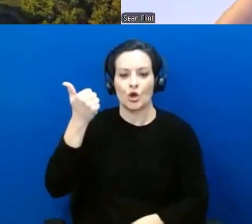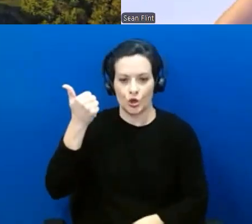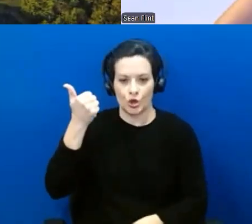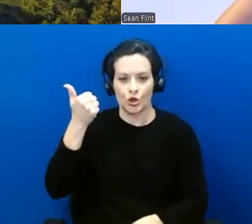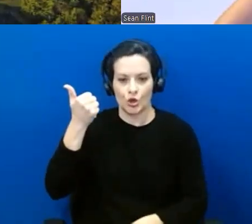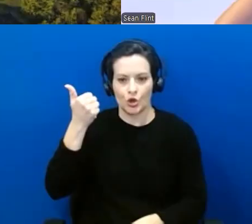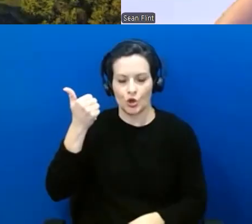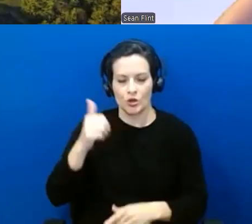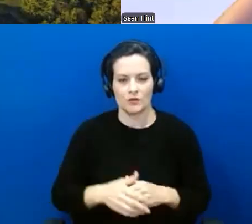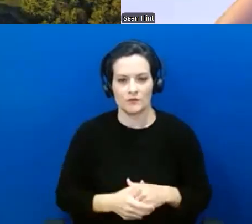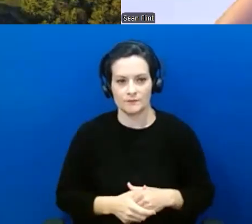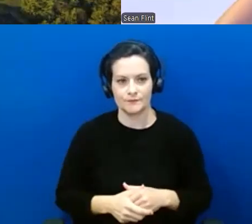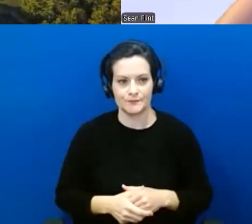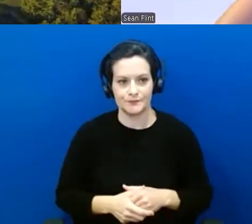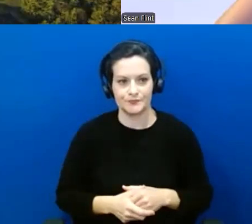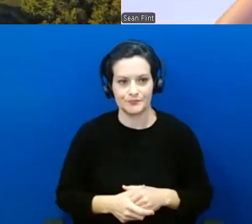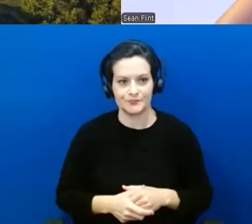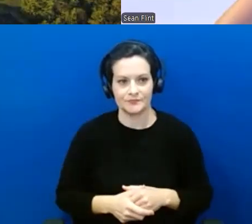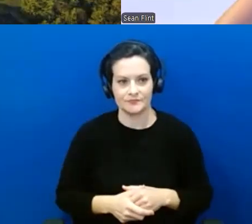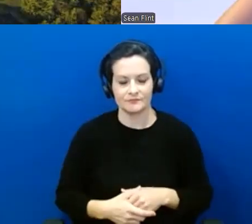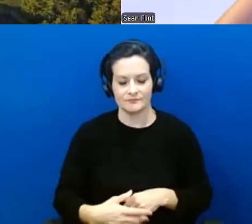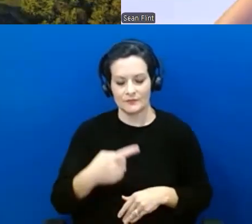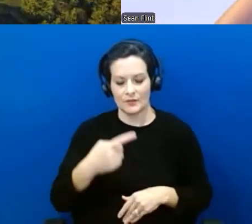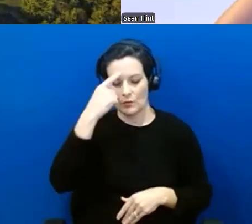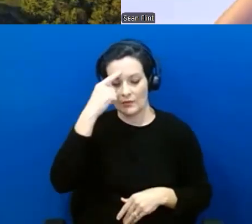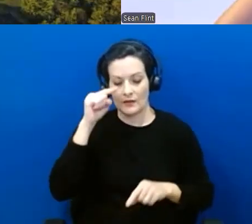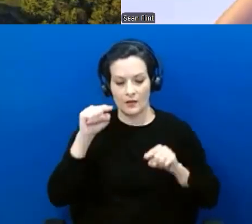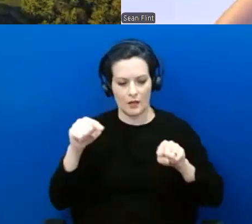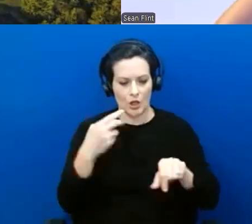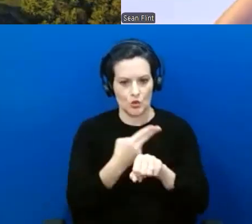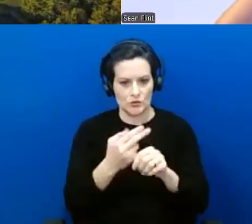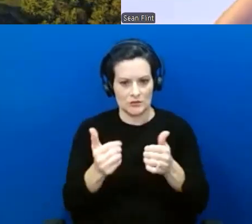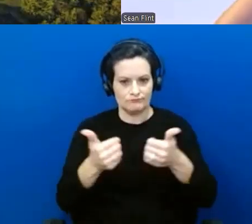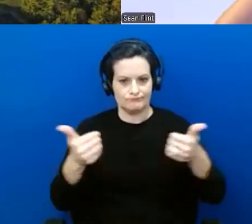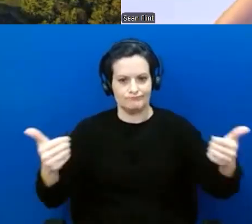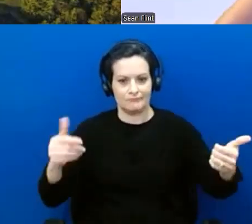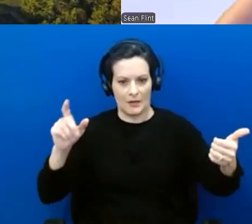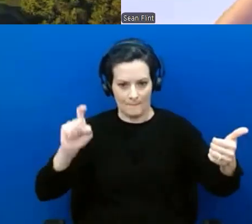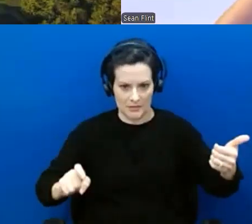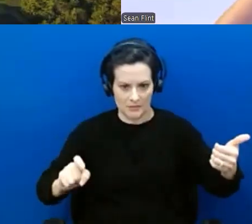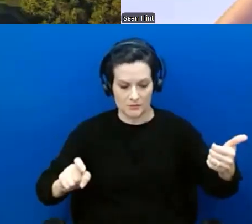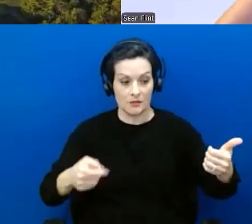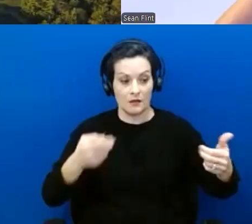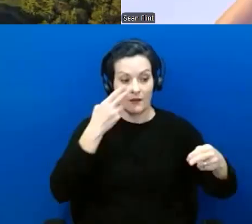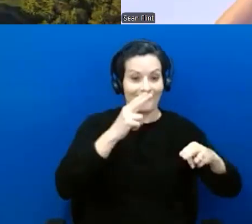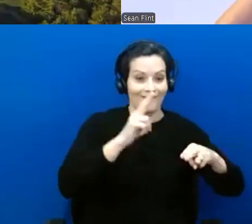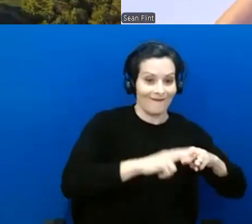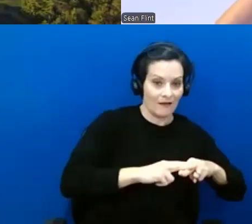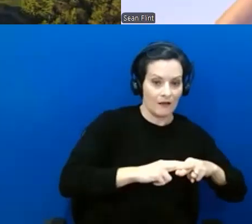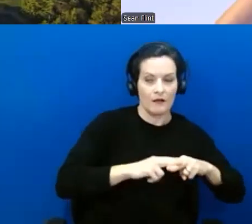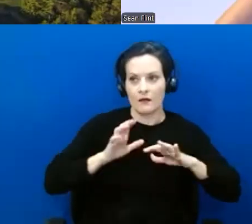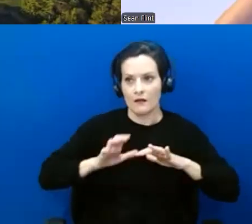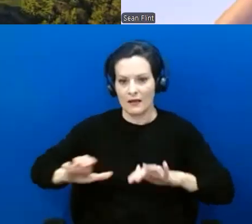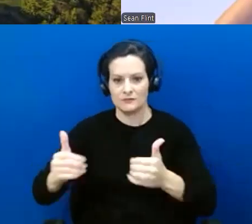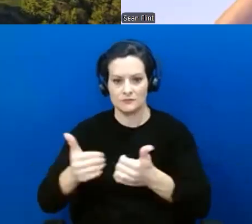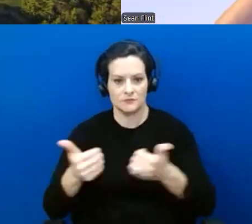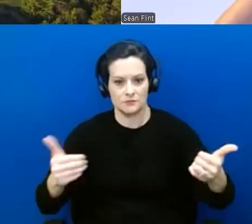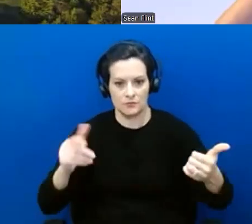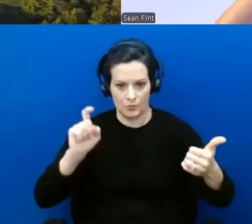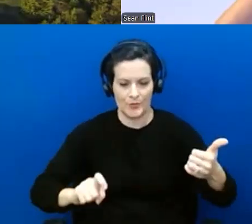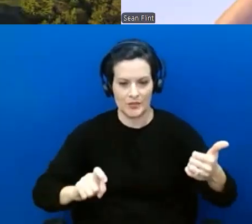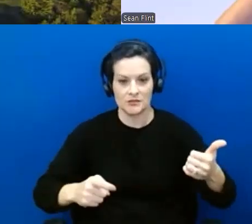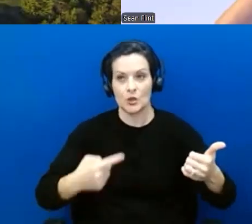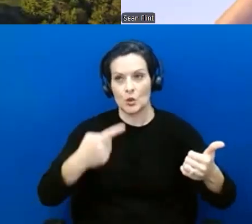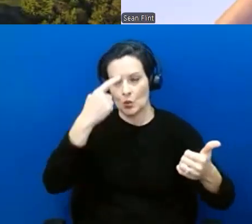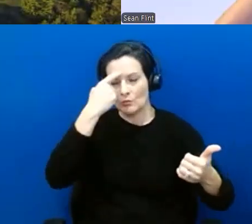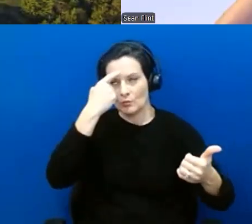we often think about. How do we separate these uses? How do we separate the active management from the recreation, anticipating that blowback? But